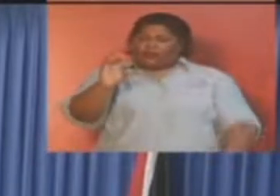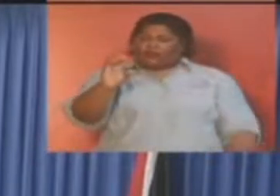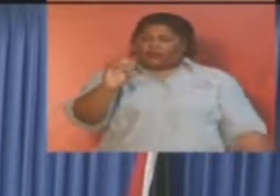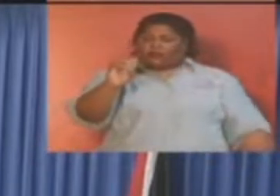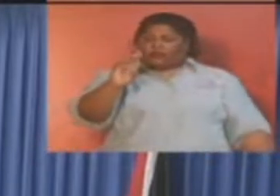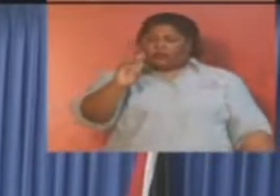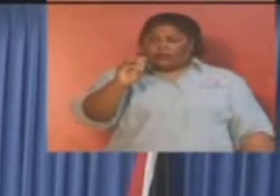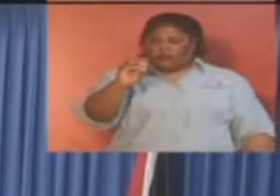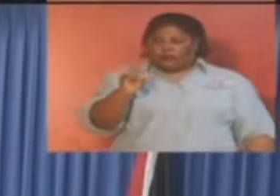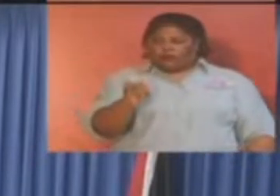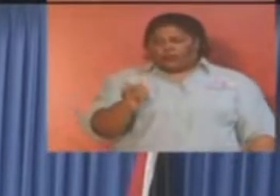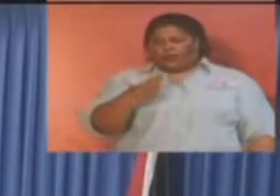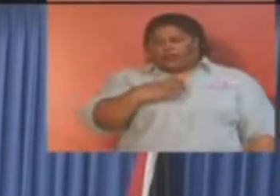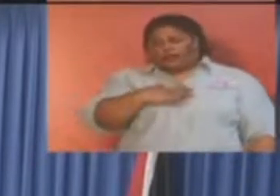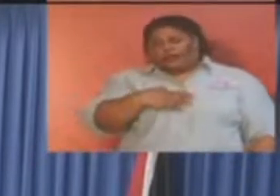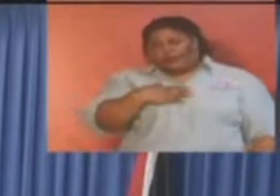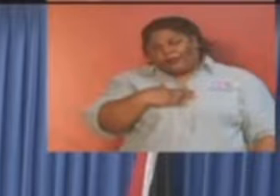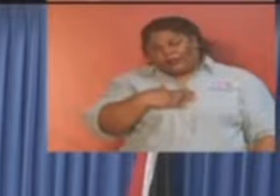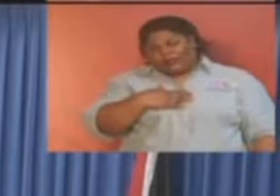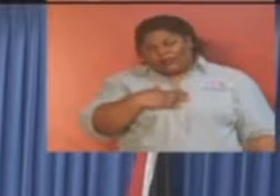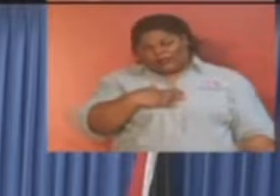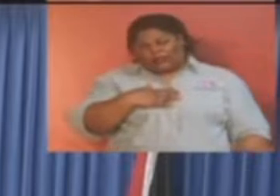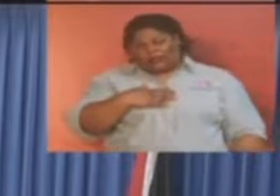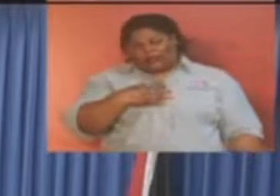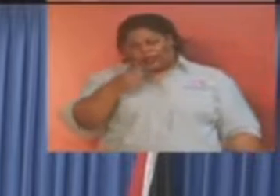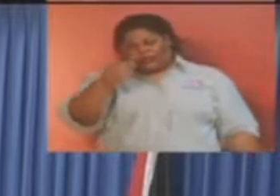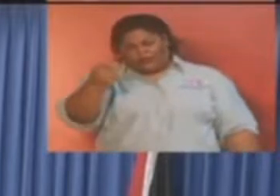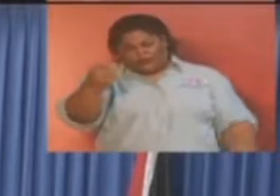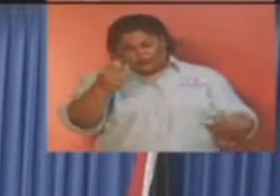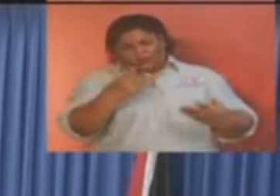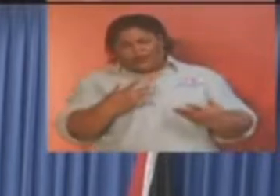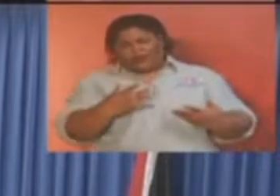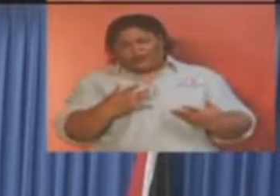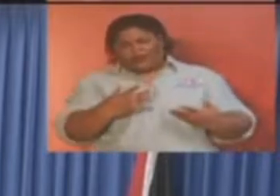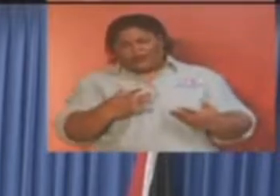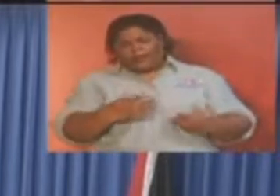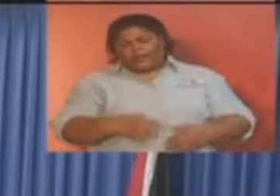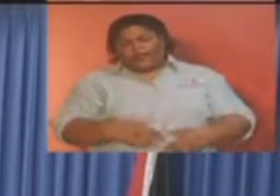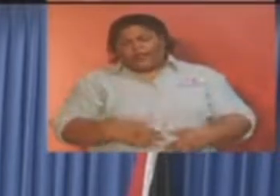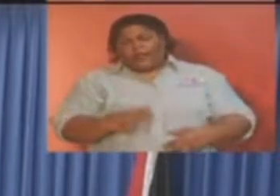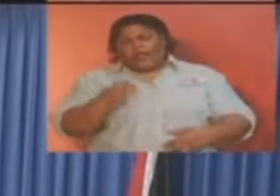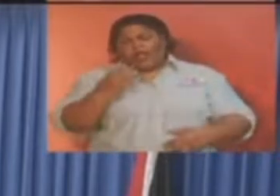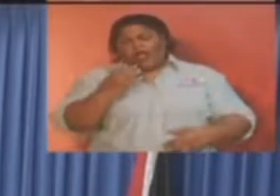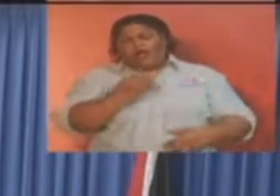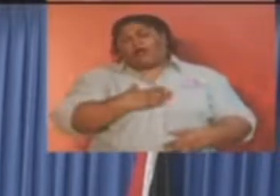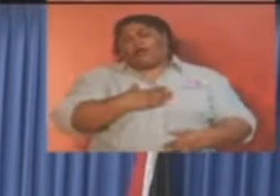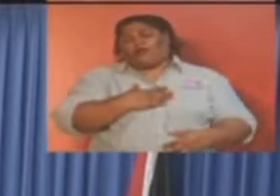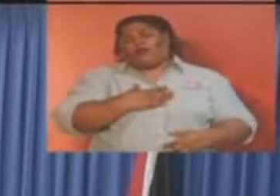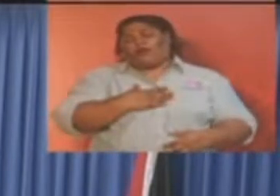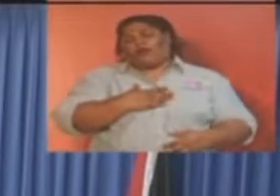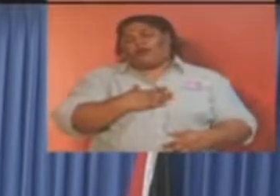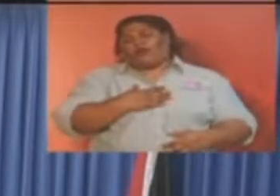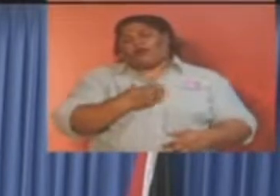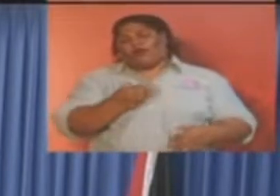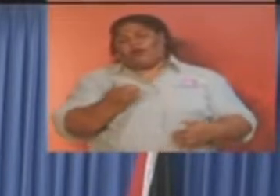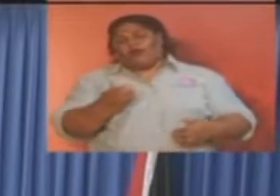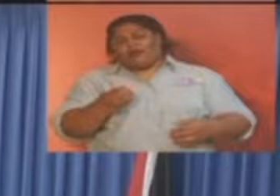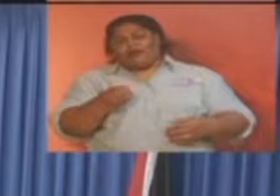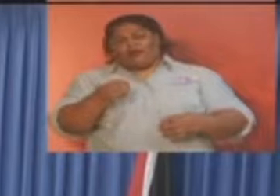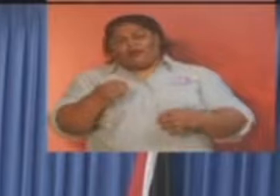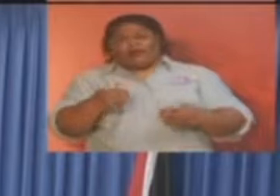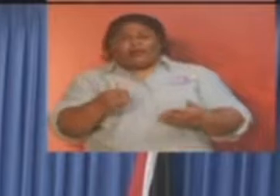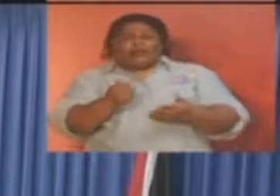the podium and tell us what are our responses in terms of increased capacity, both human and physical